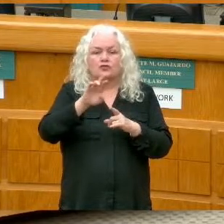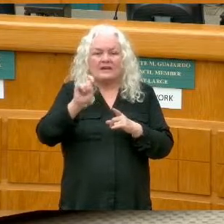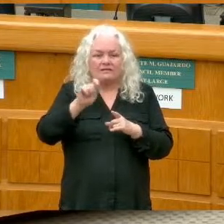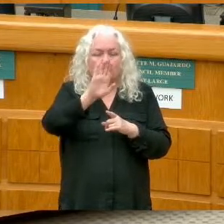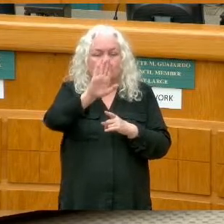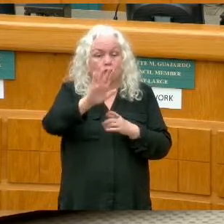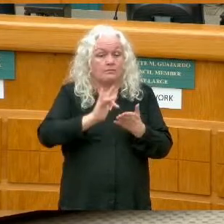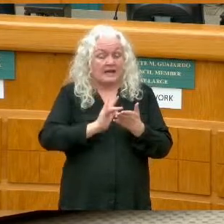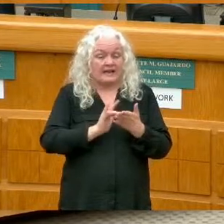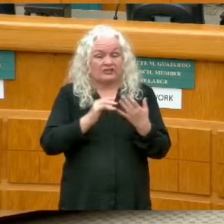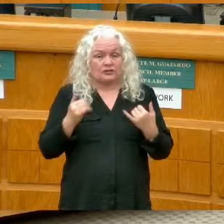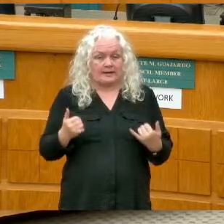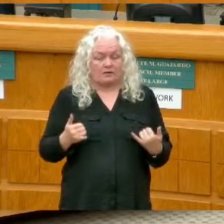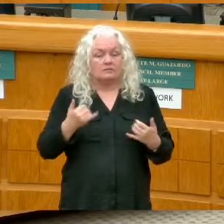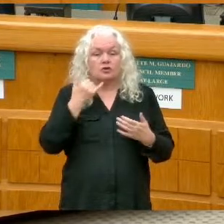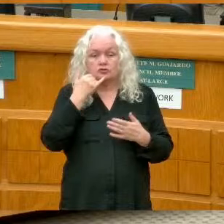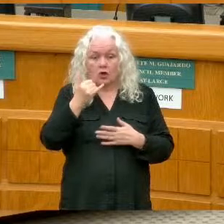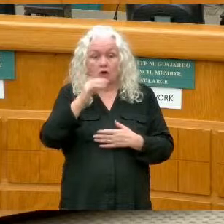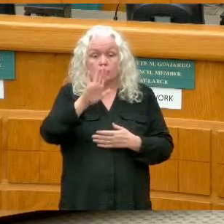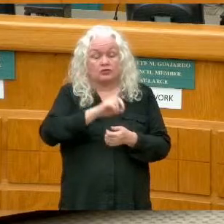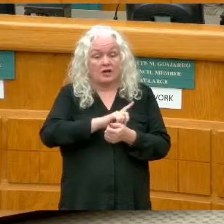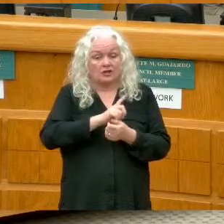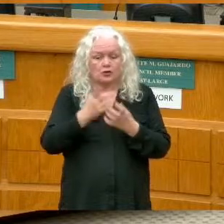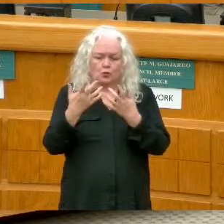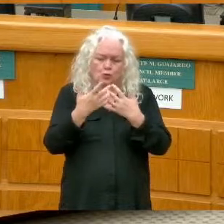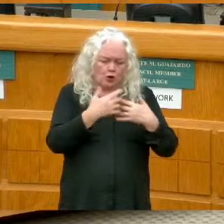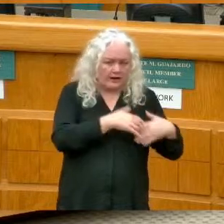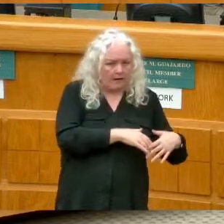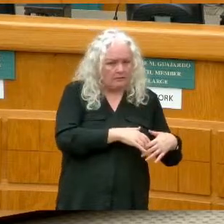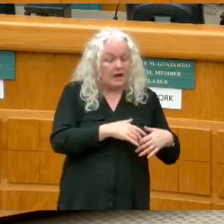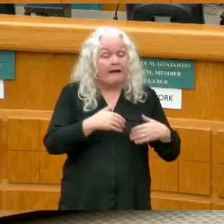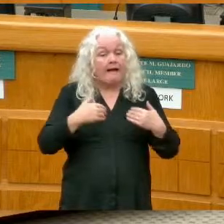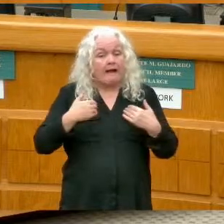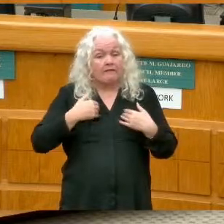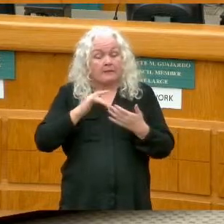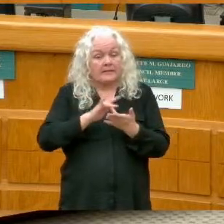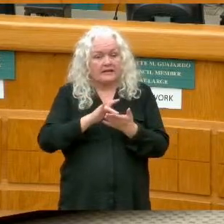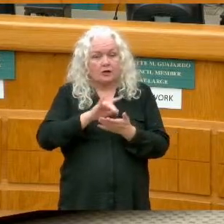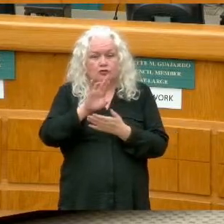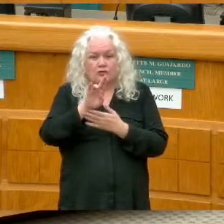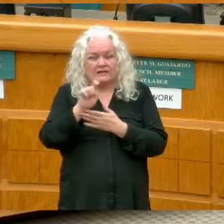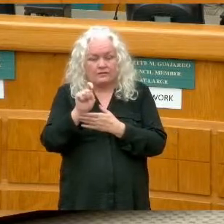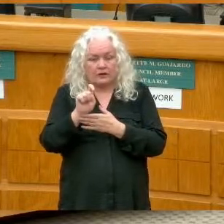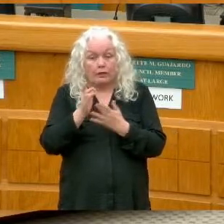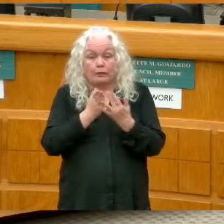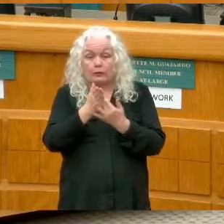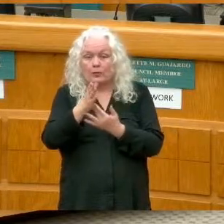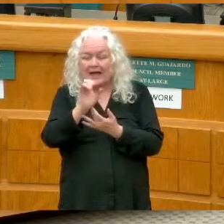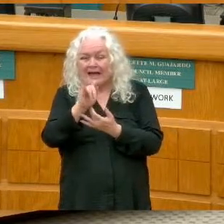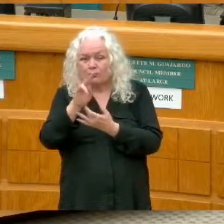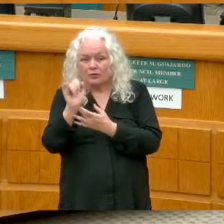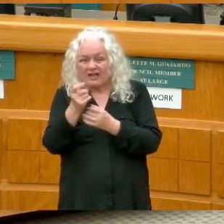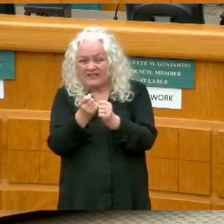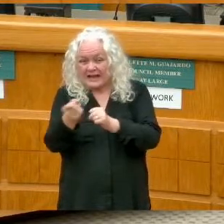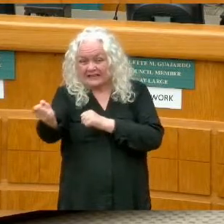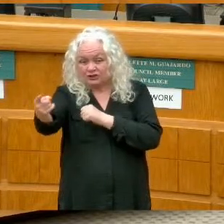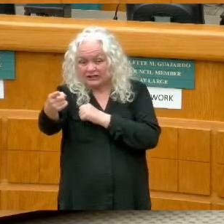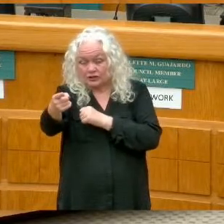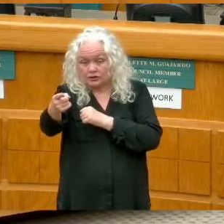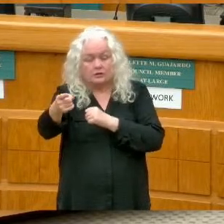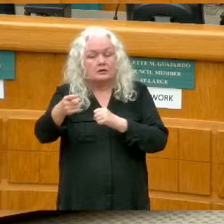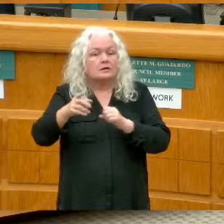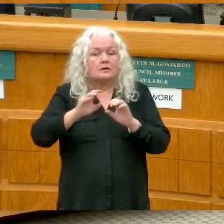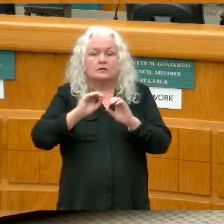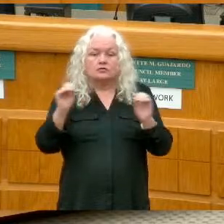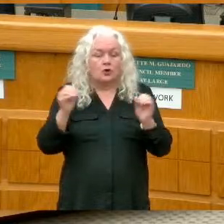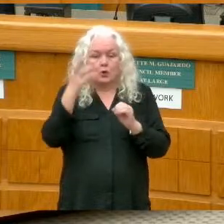now. Call your doctor and get it all worked out where you can have medication refills through April of next year. There should